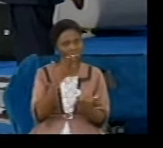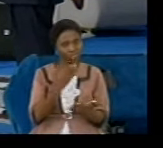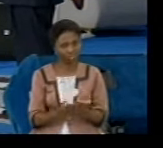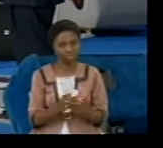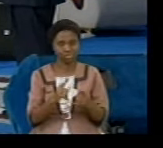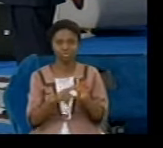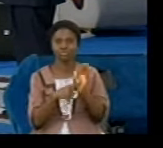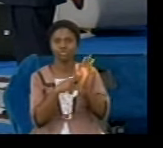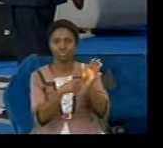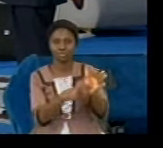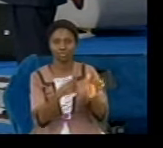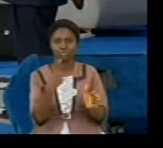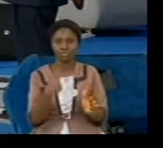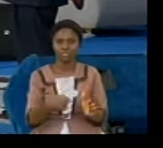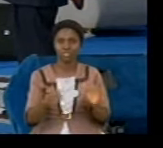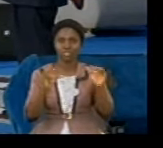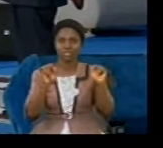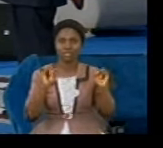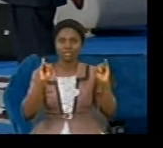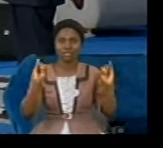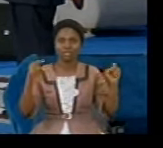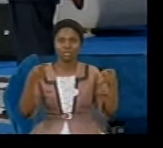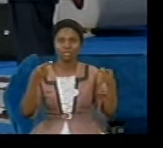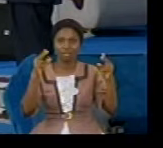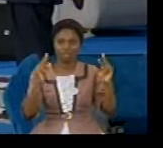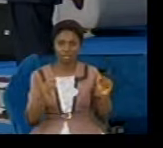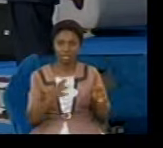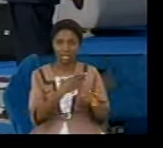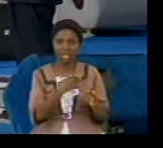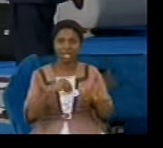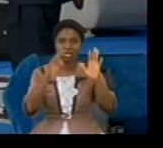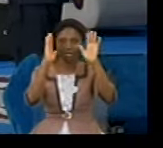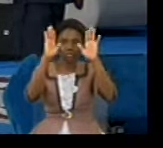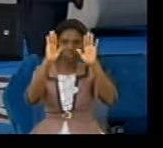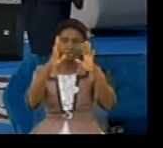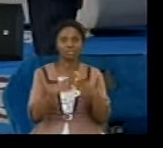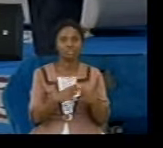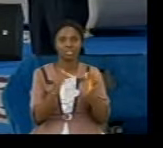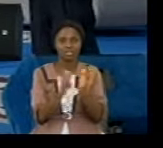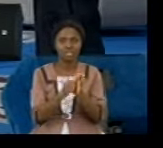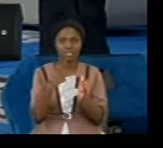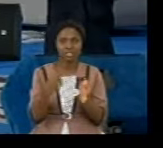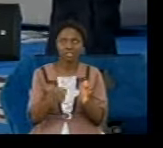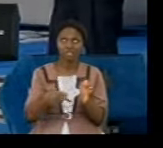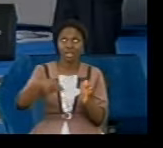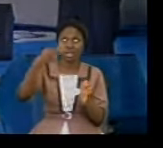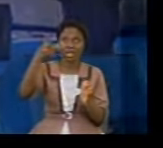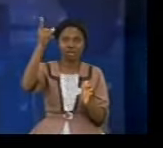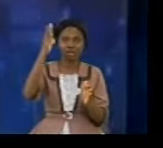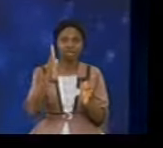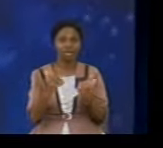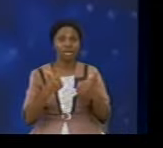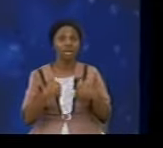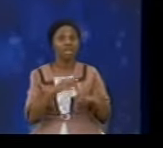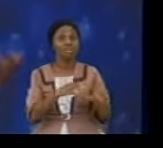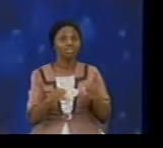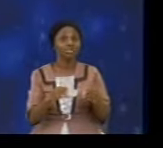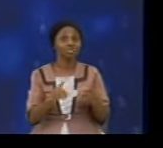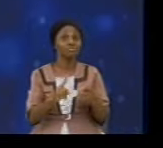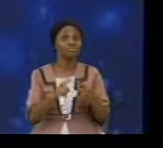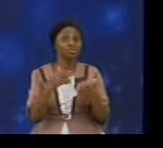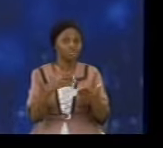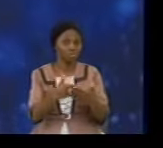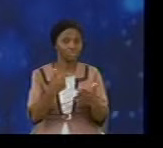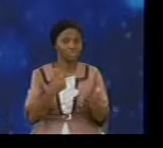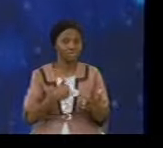the signs and wonders that the high God has wrought toward me. In